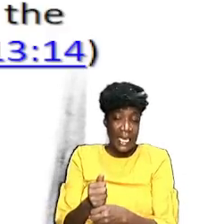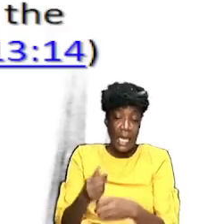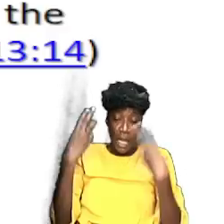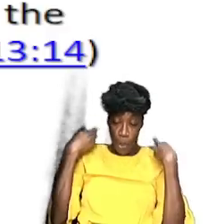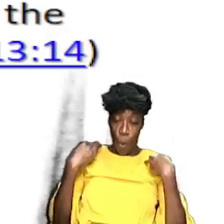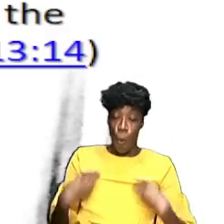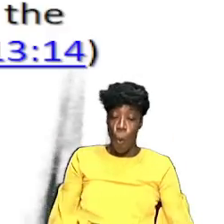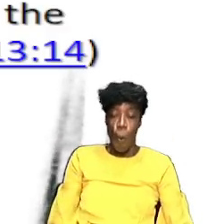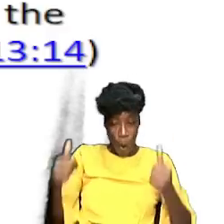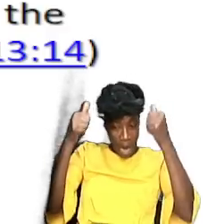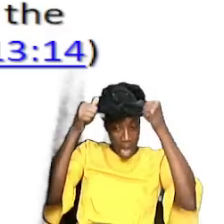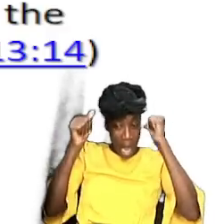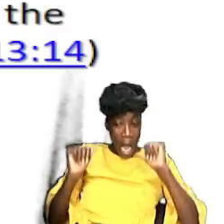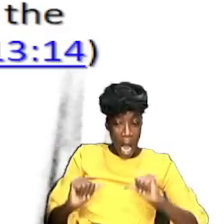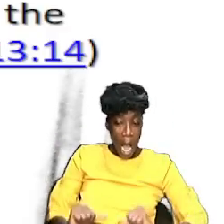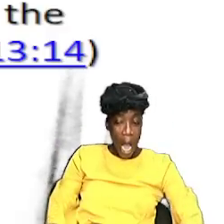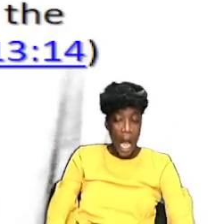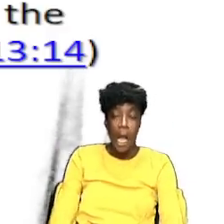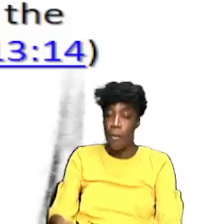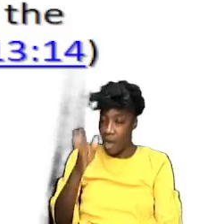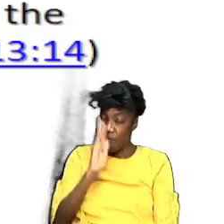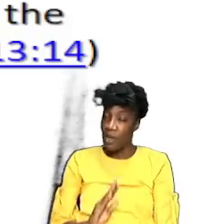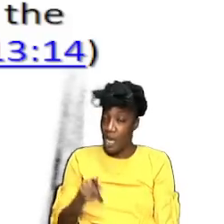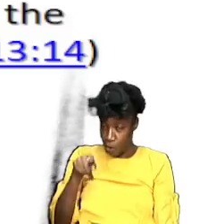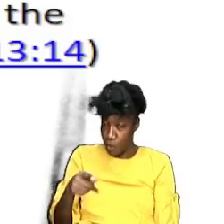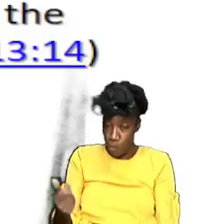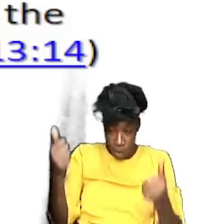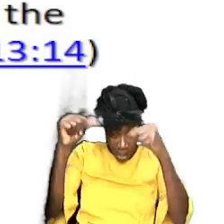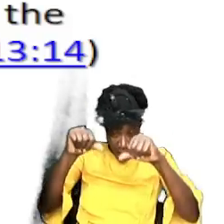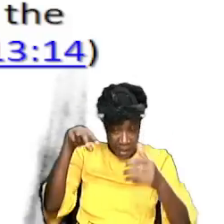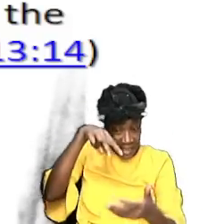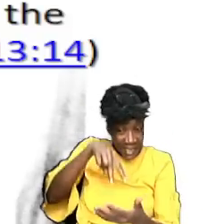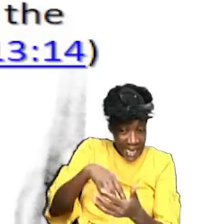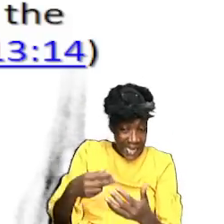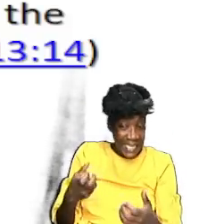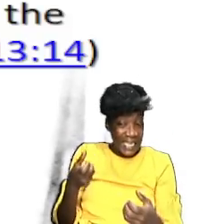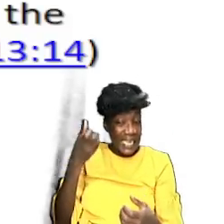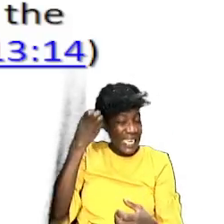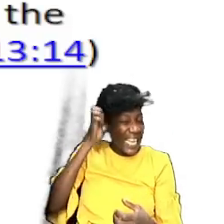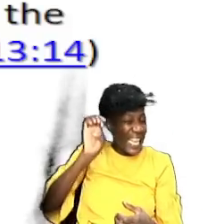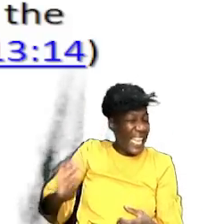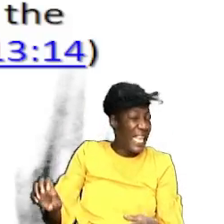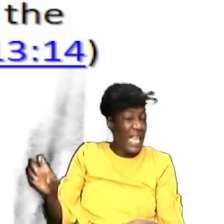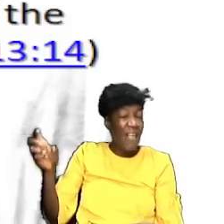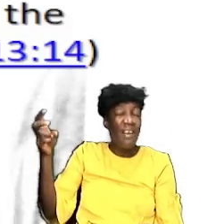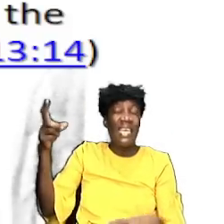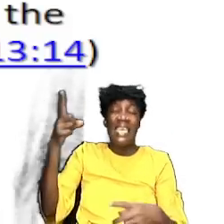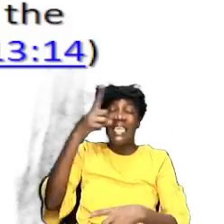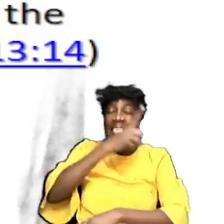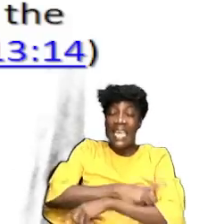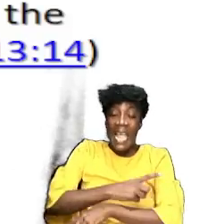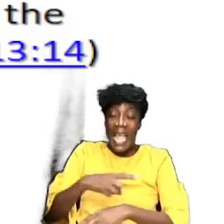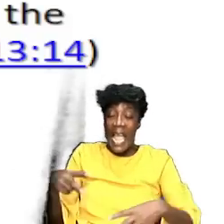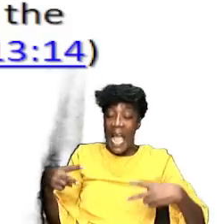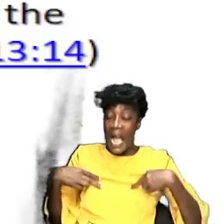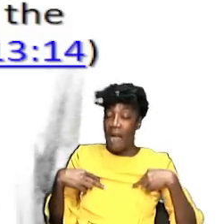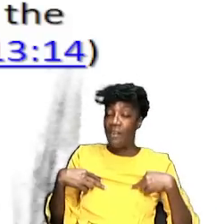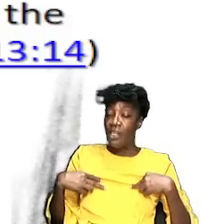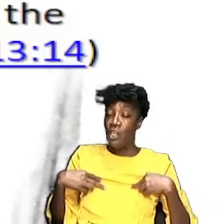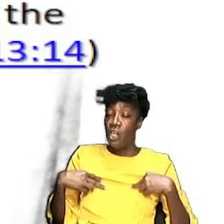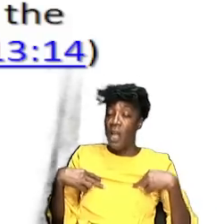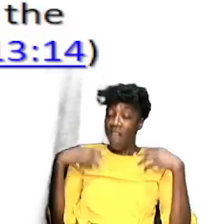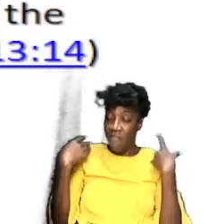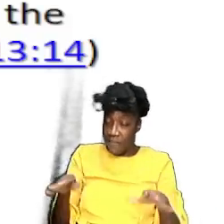God, that ye may be able to withstand in the evil day, and having done all, to stand. So our